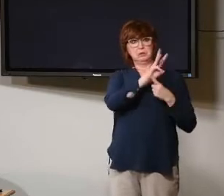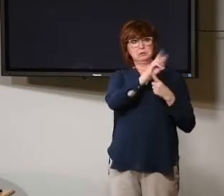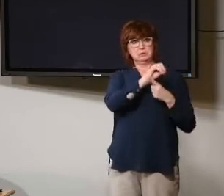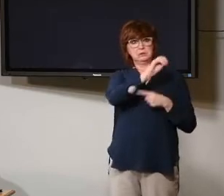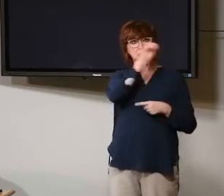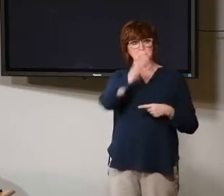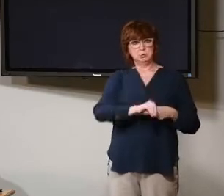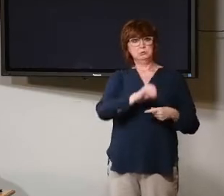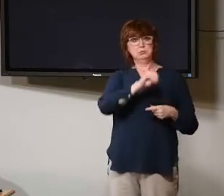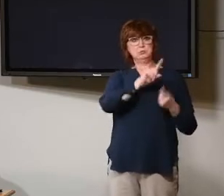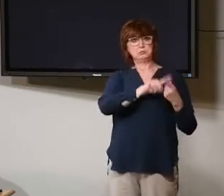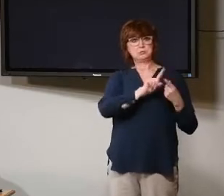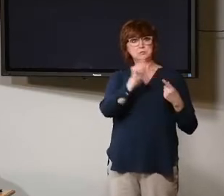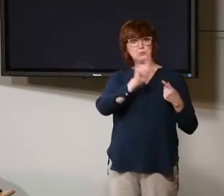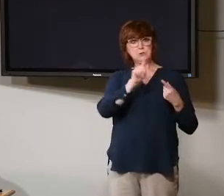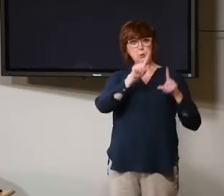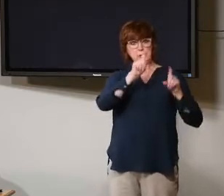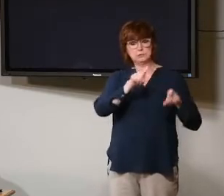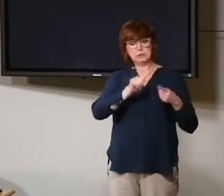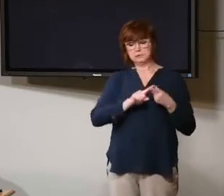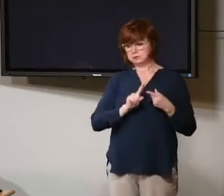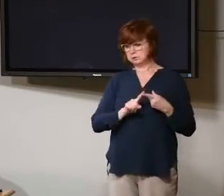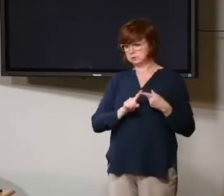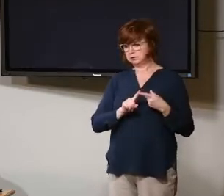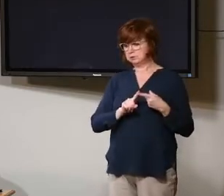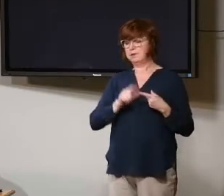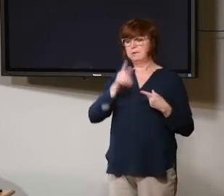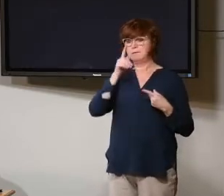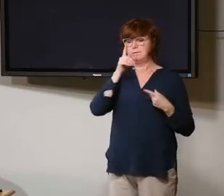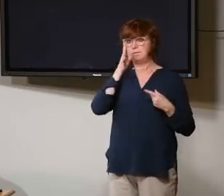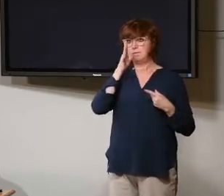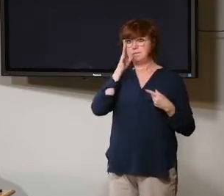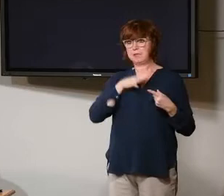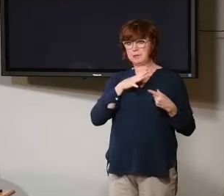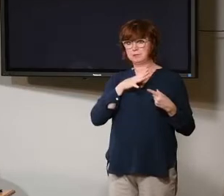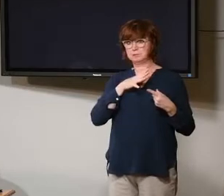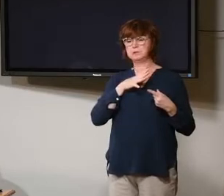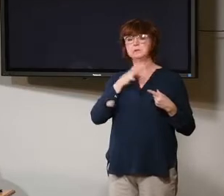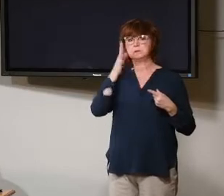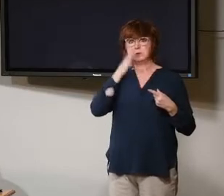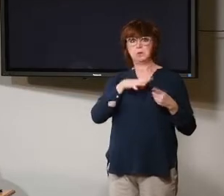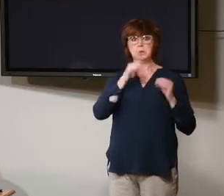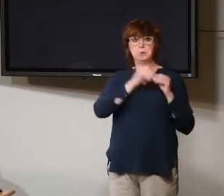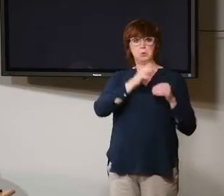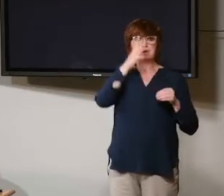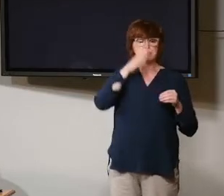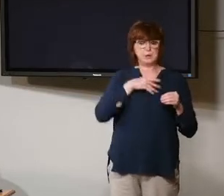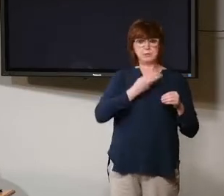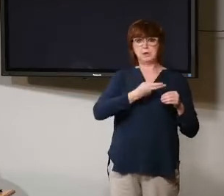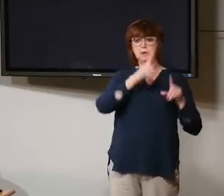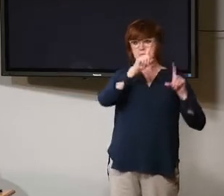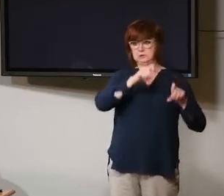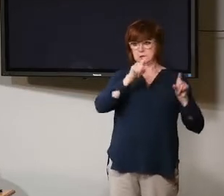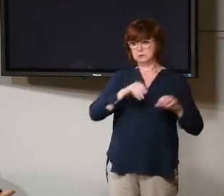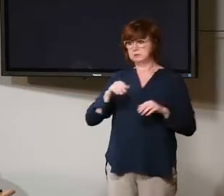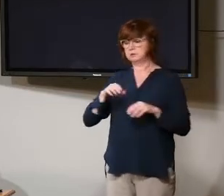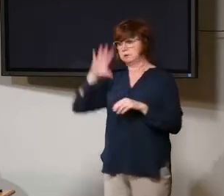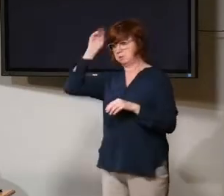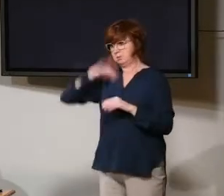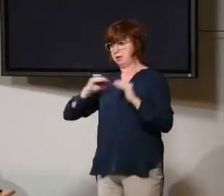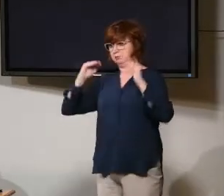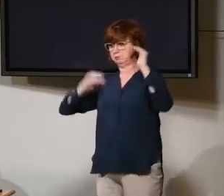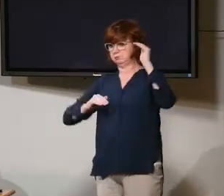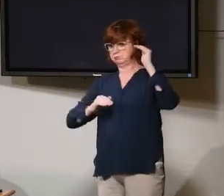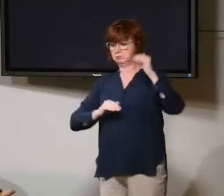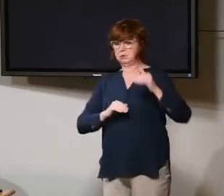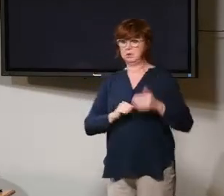60% were done in females. The testing rate was higher in females than males, and part of that is because there's of the